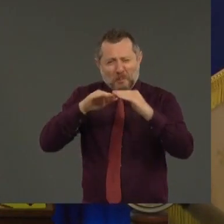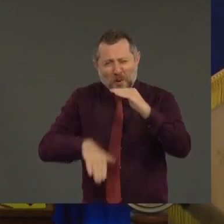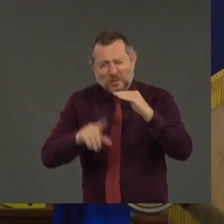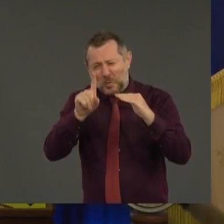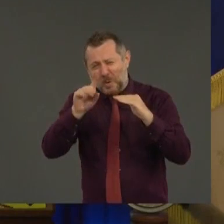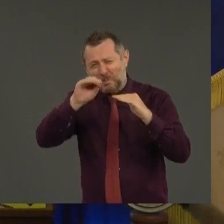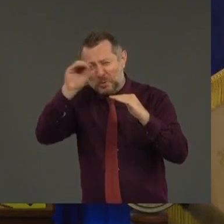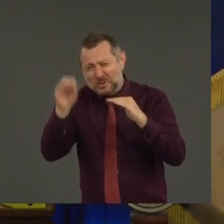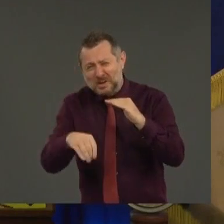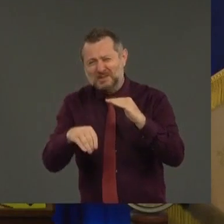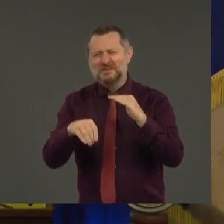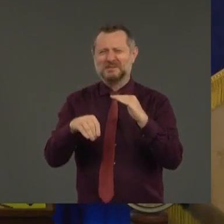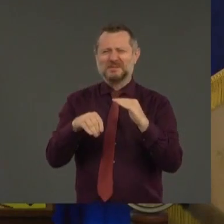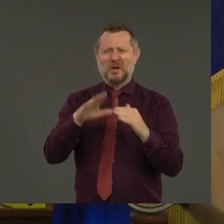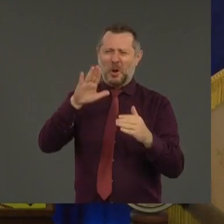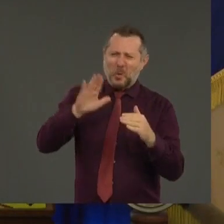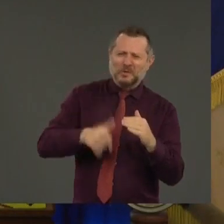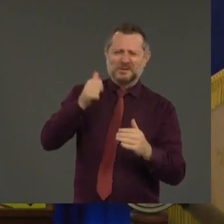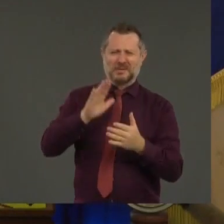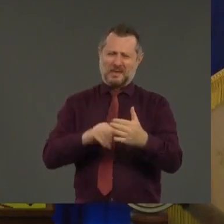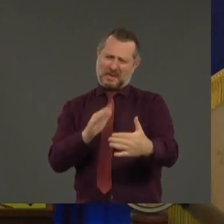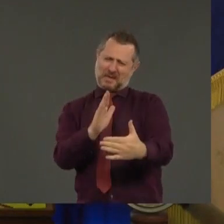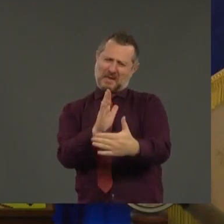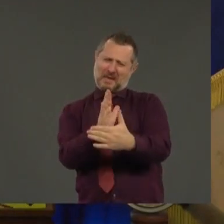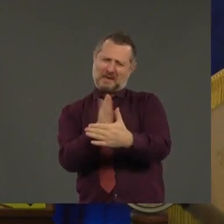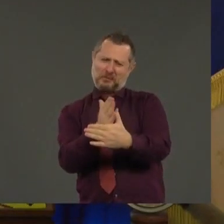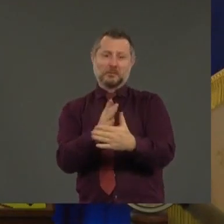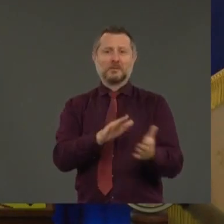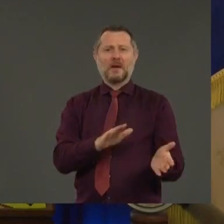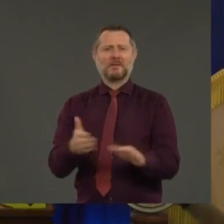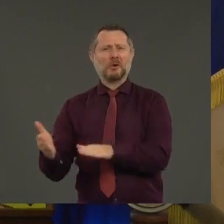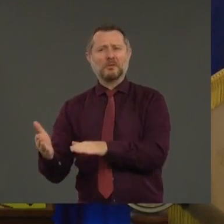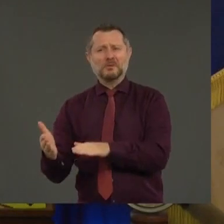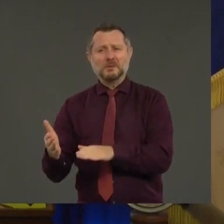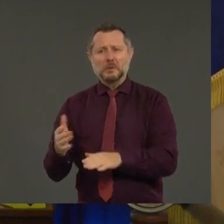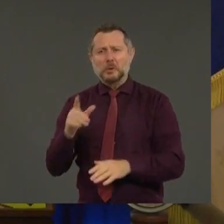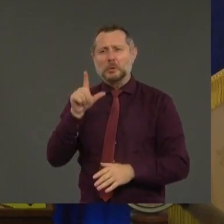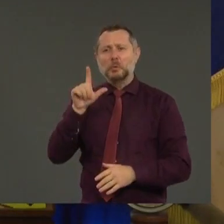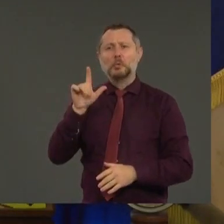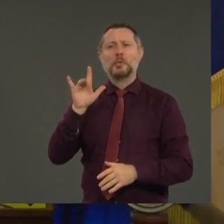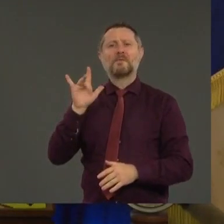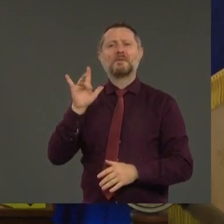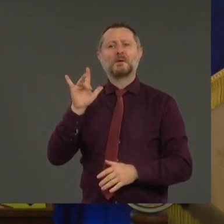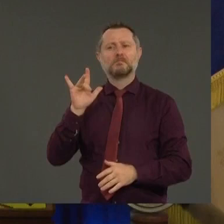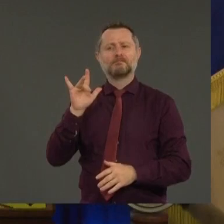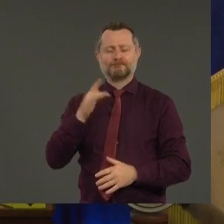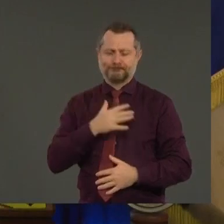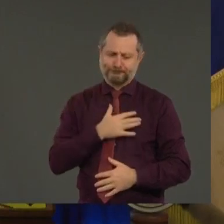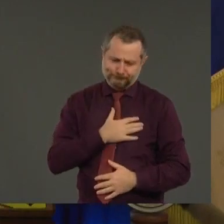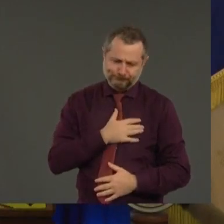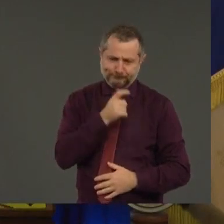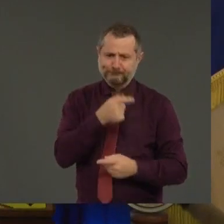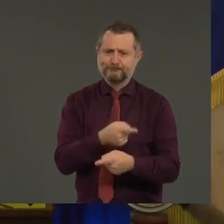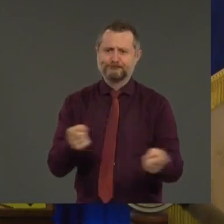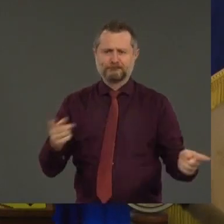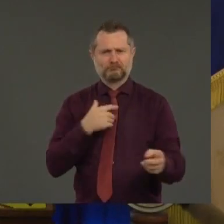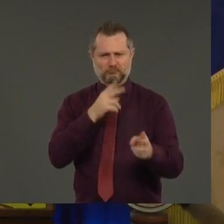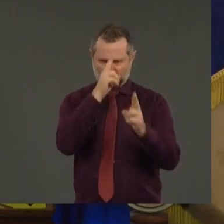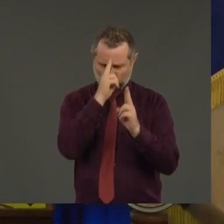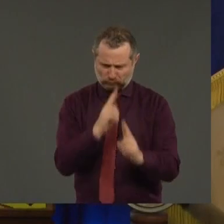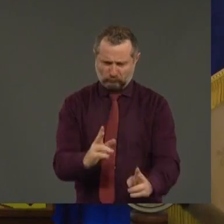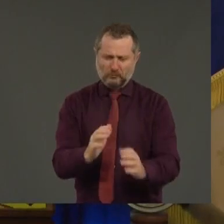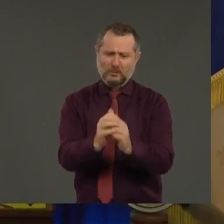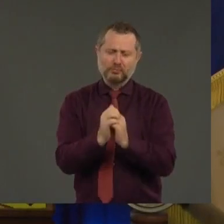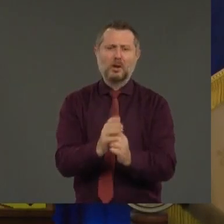And we have the lowest weekly average of lives lost, 25 souls each day, and we'll remember them in our thoughts and